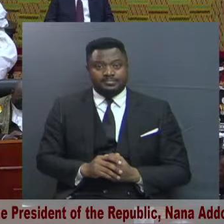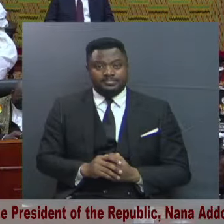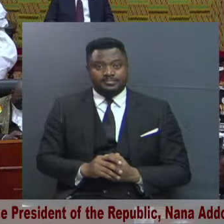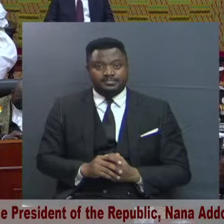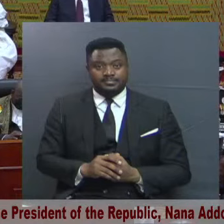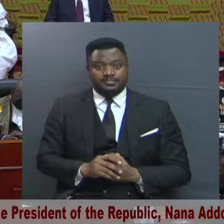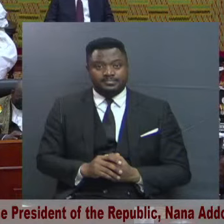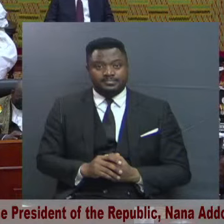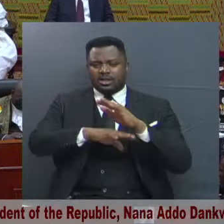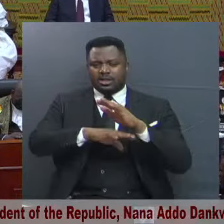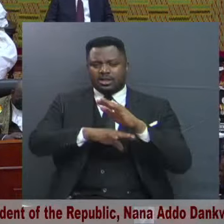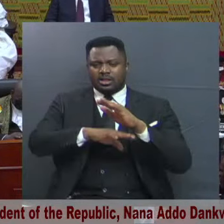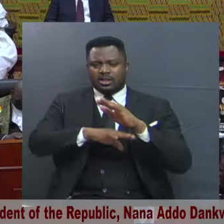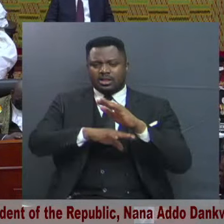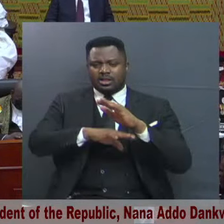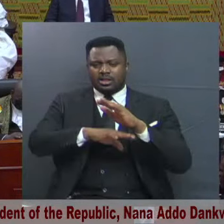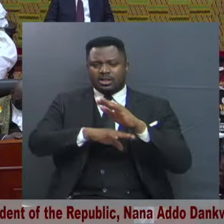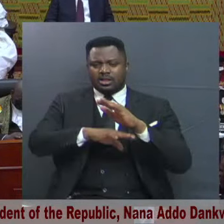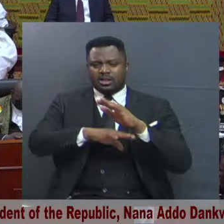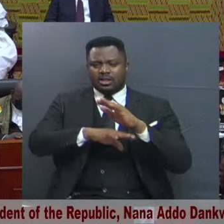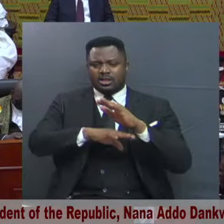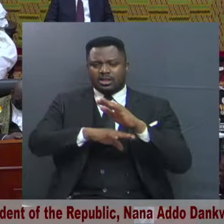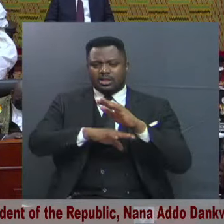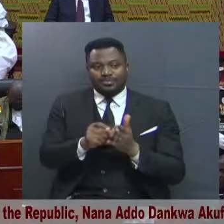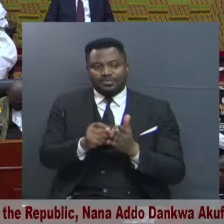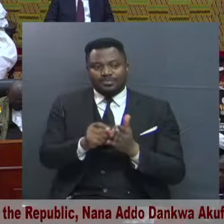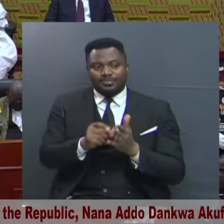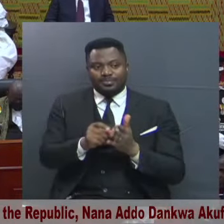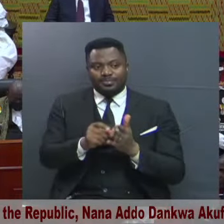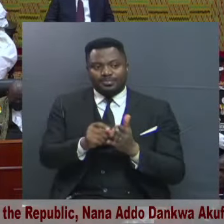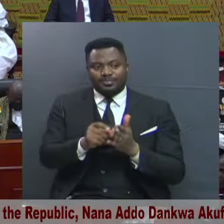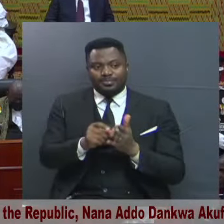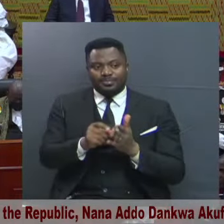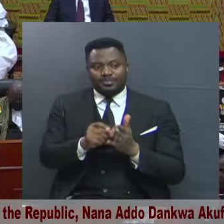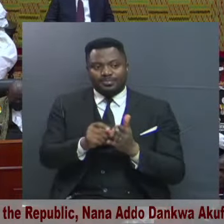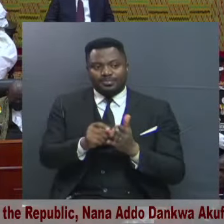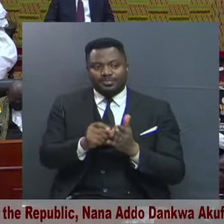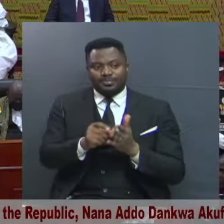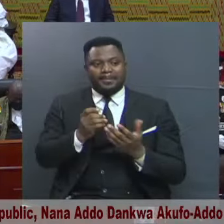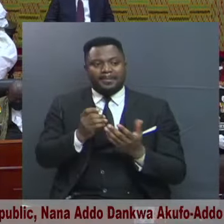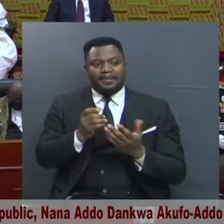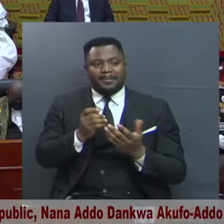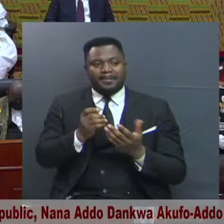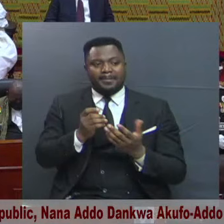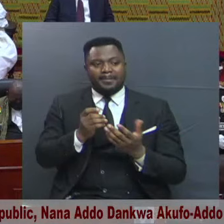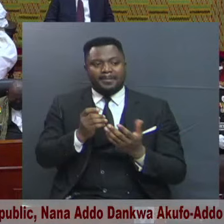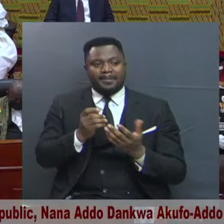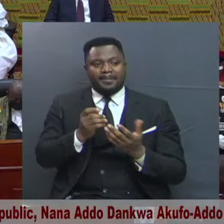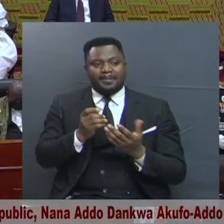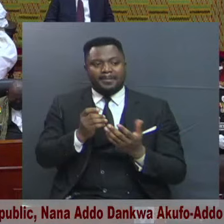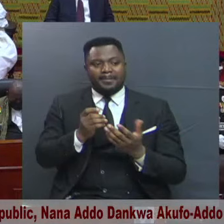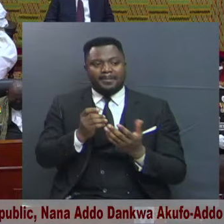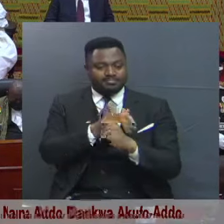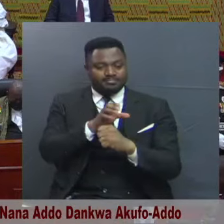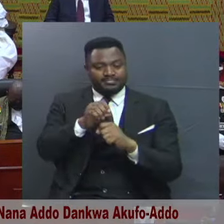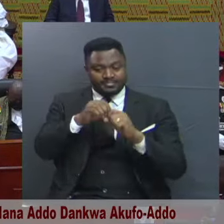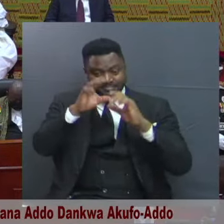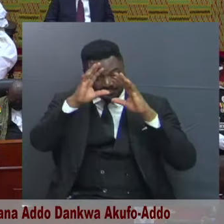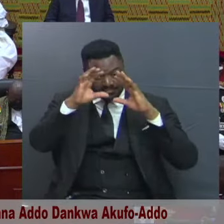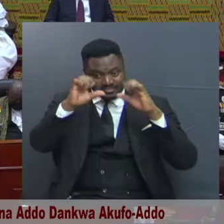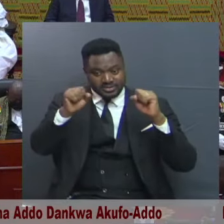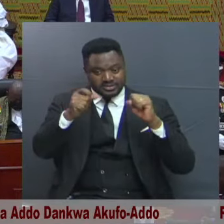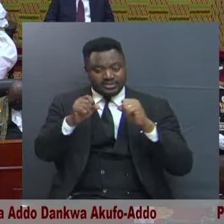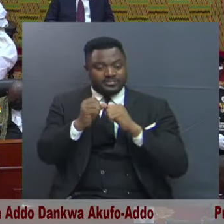under the Constitution the executive power of the state is vested in the president of